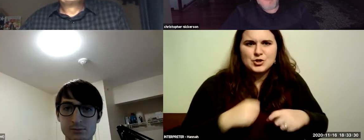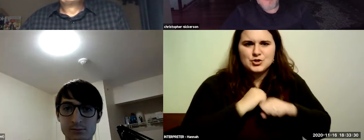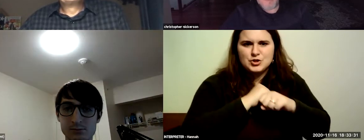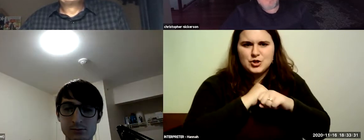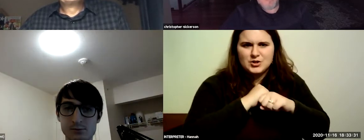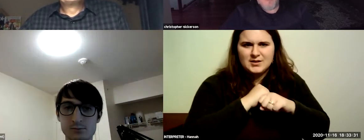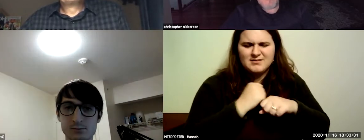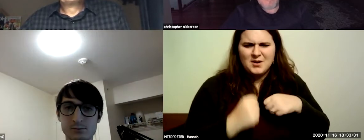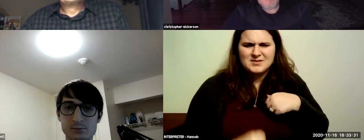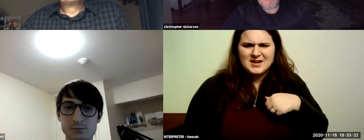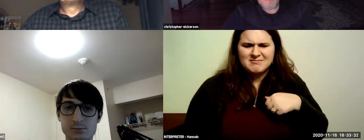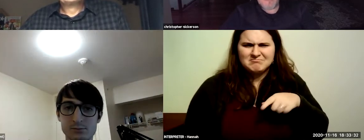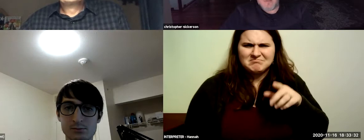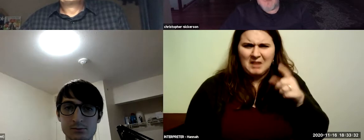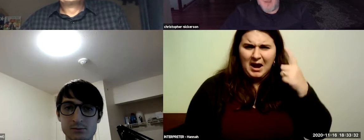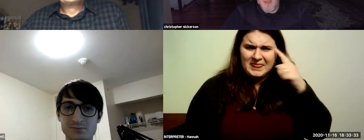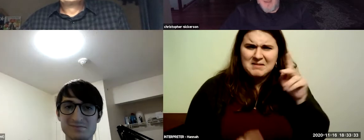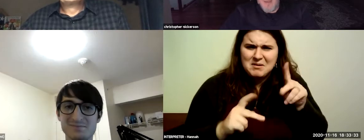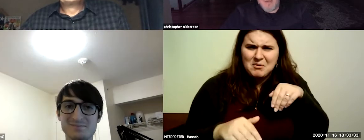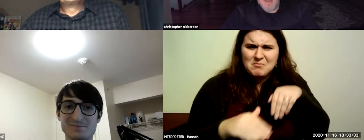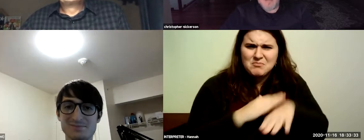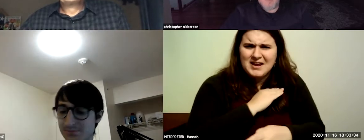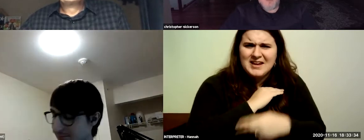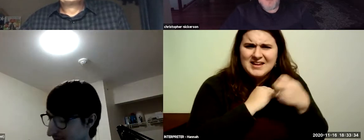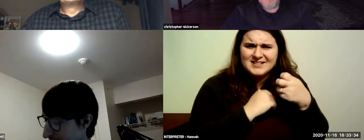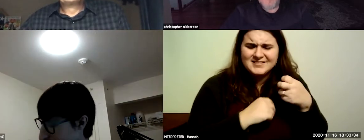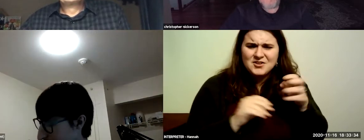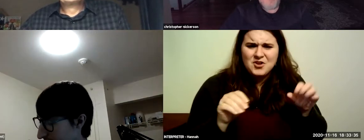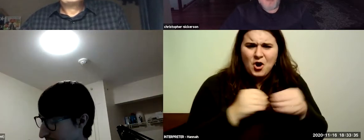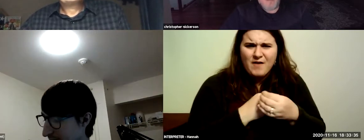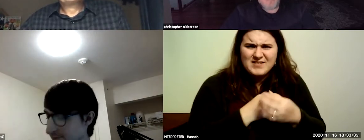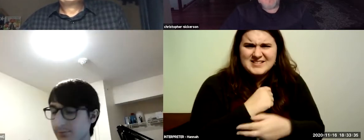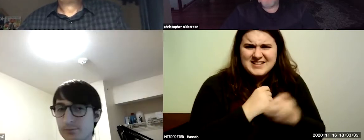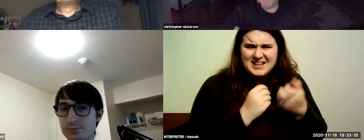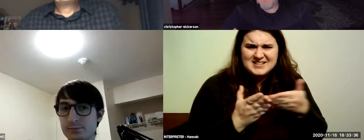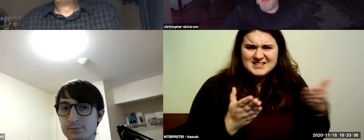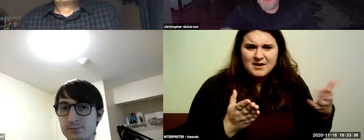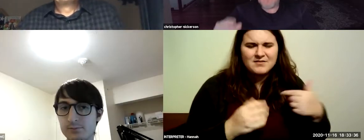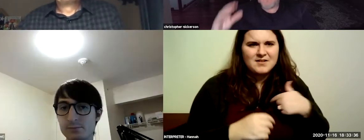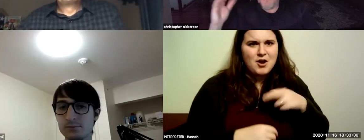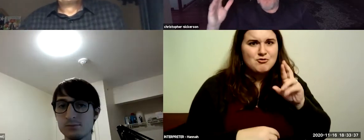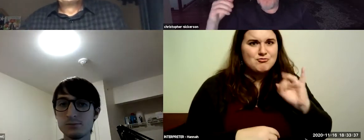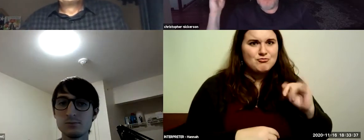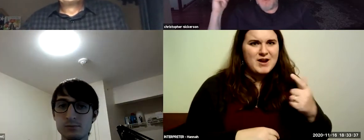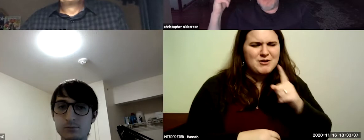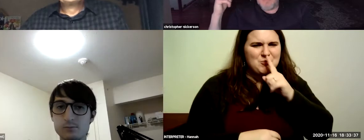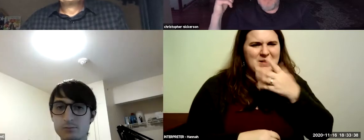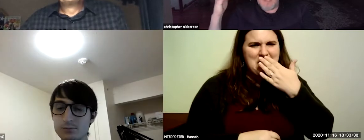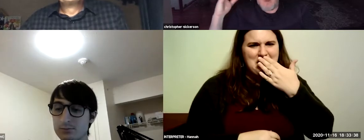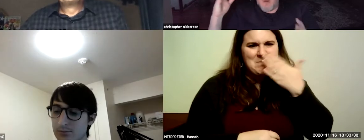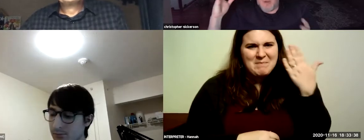I think people are breaking into the office and like stealing stuff, and ended up like, you know, rigging this like really bad, like old